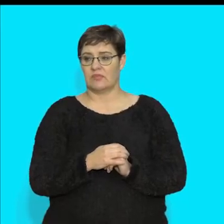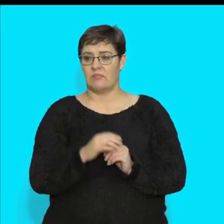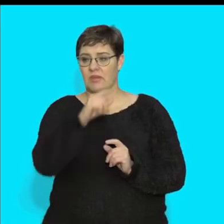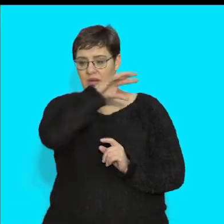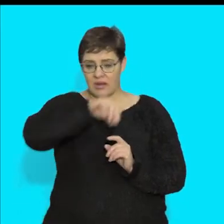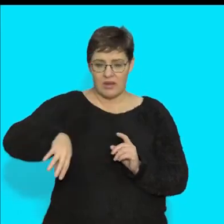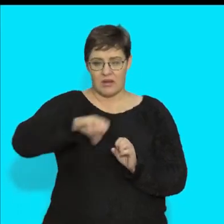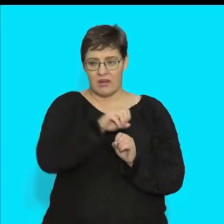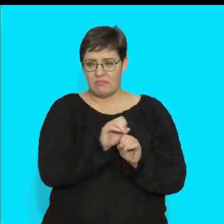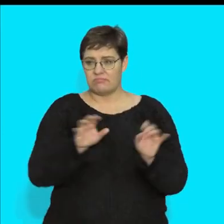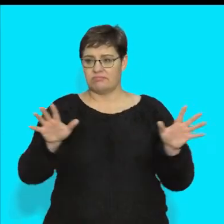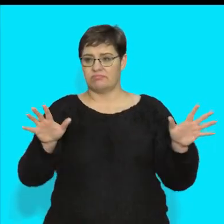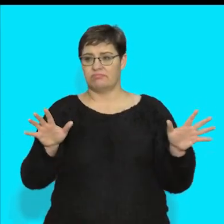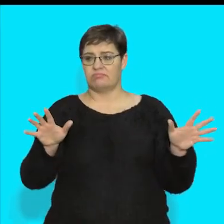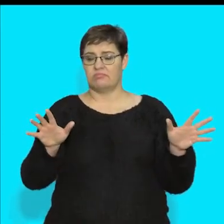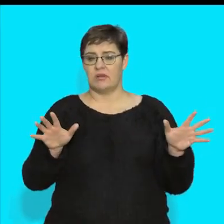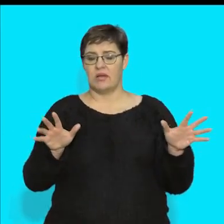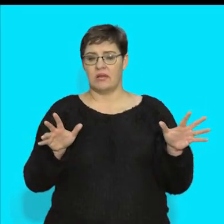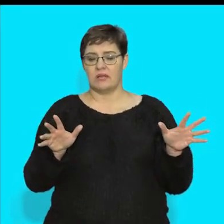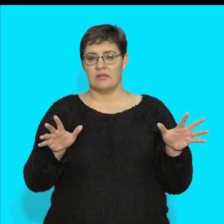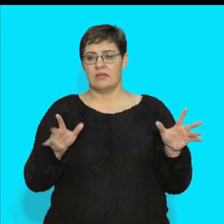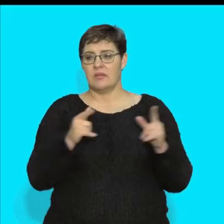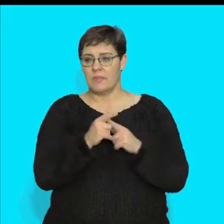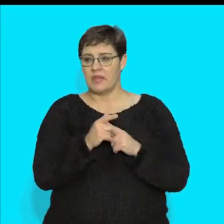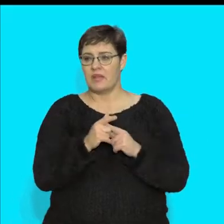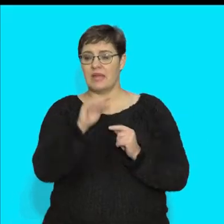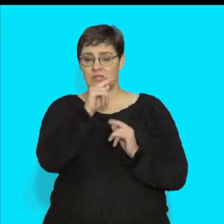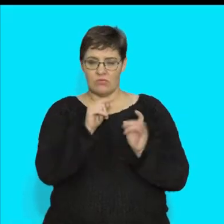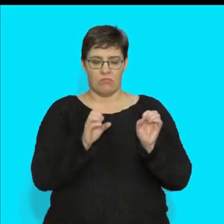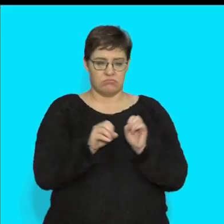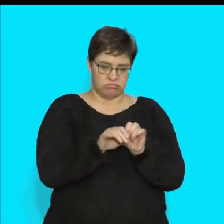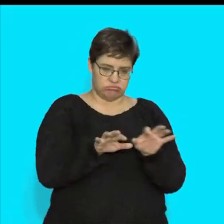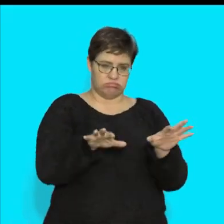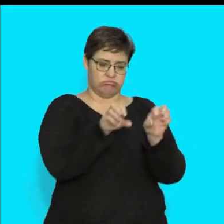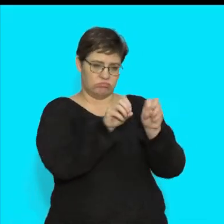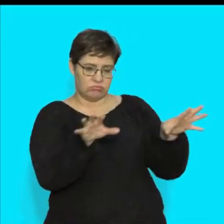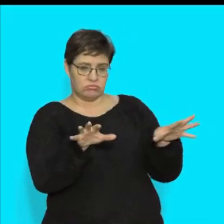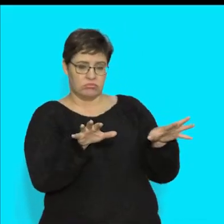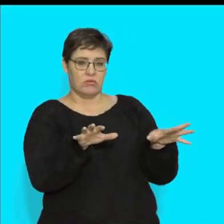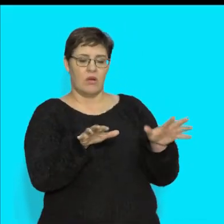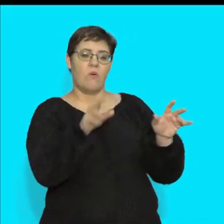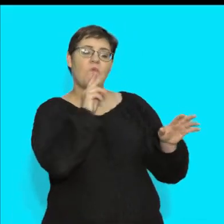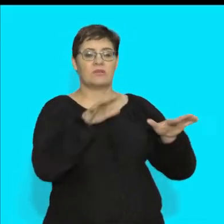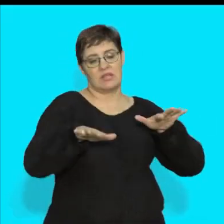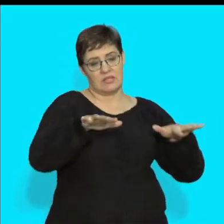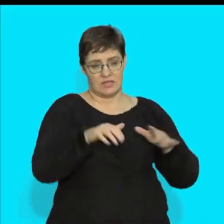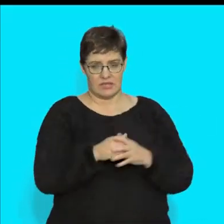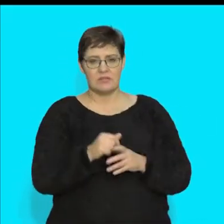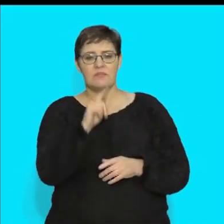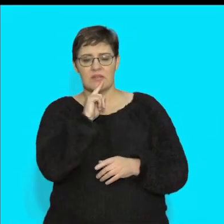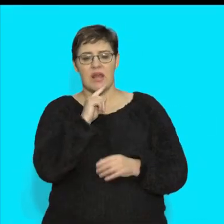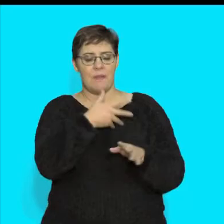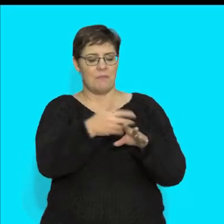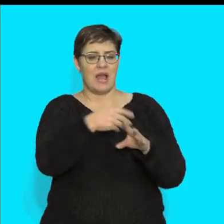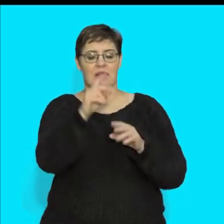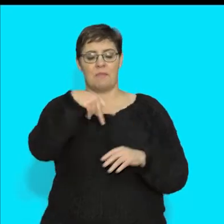out and it bathes these tissues. Right, so basically it's almost like blood plasma,